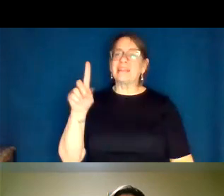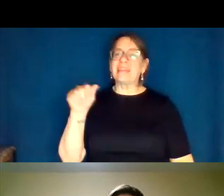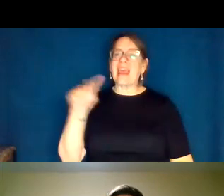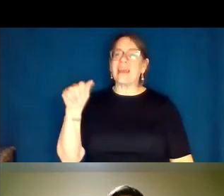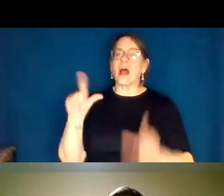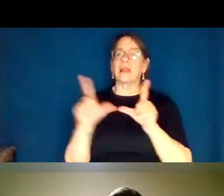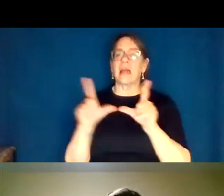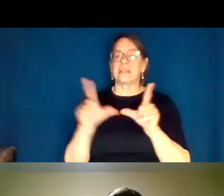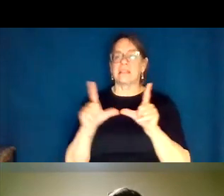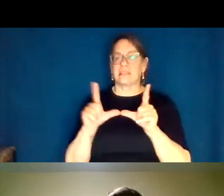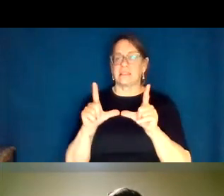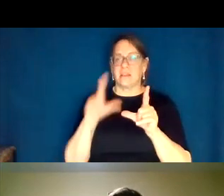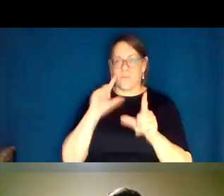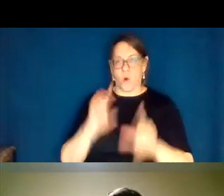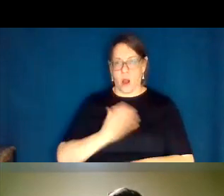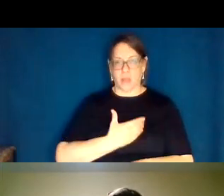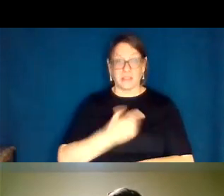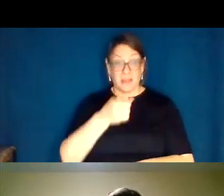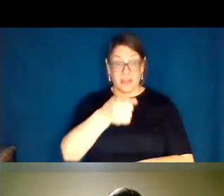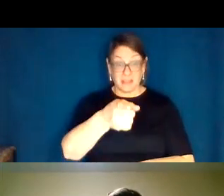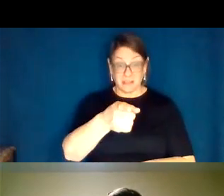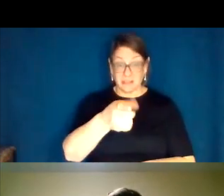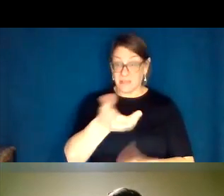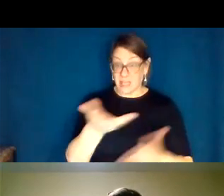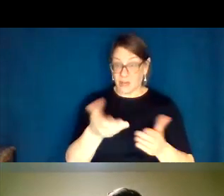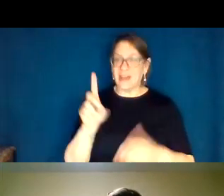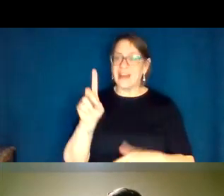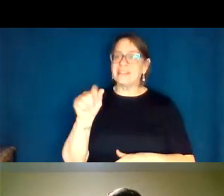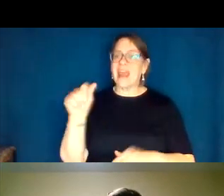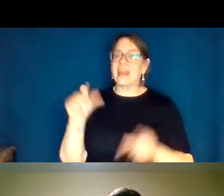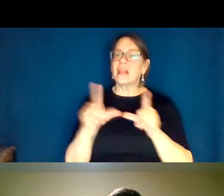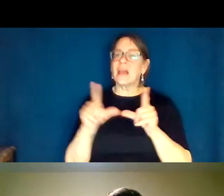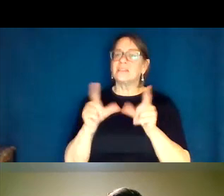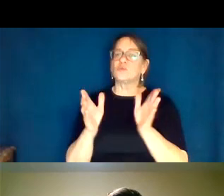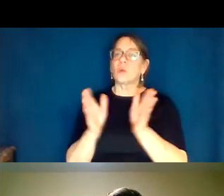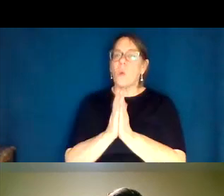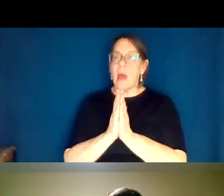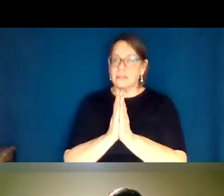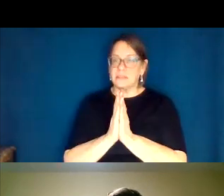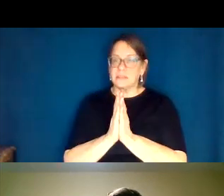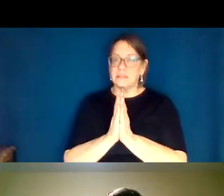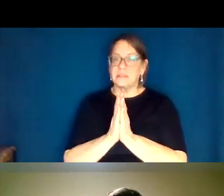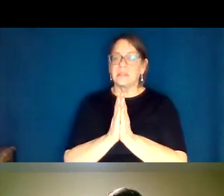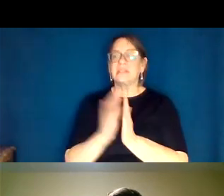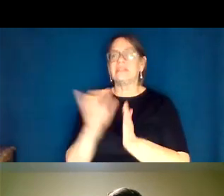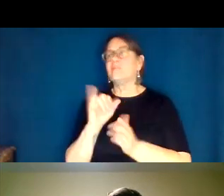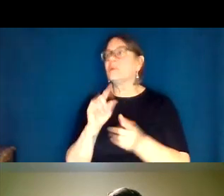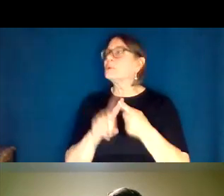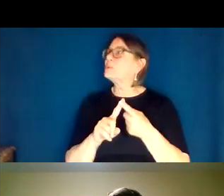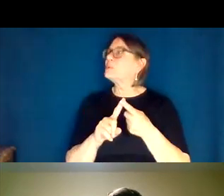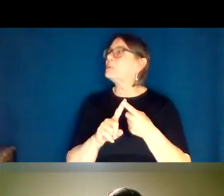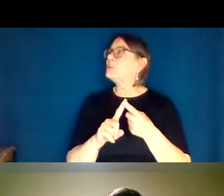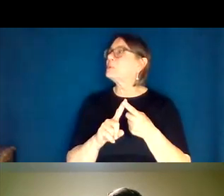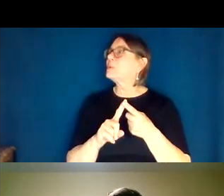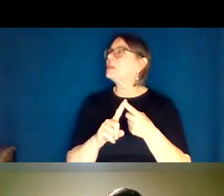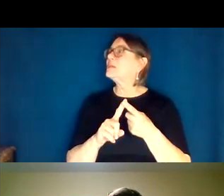request. And this is what we're looking at here. A data license request very much mirrors what is